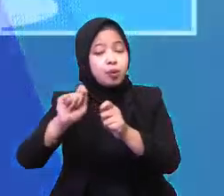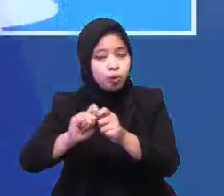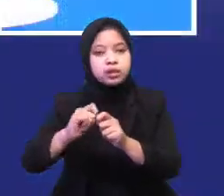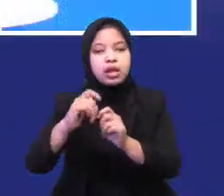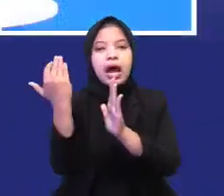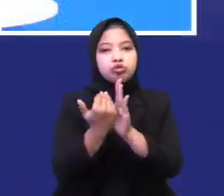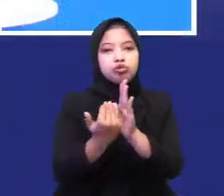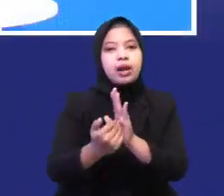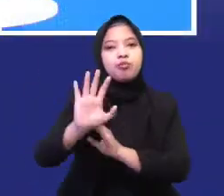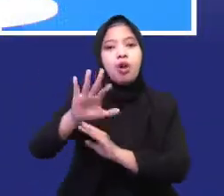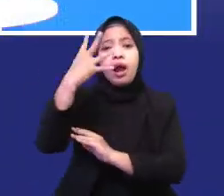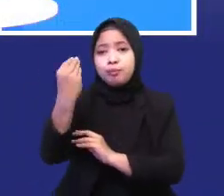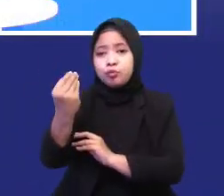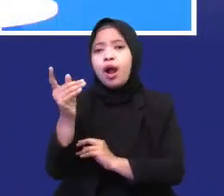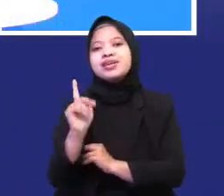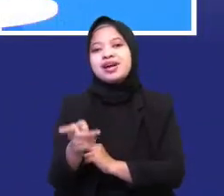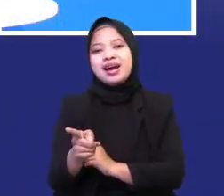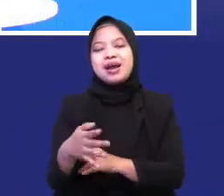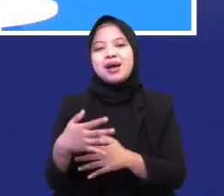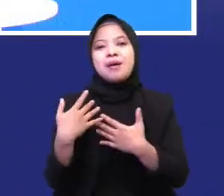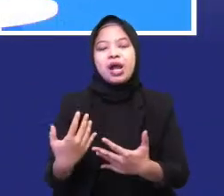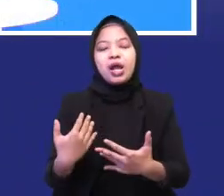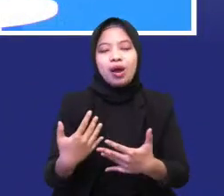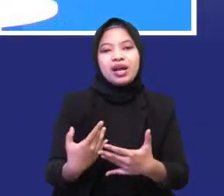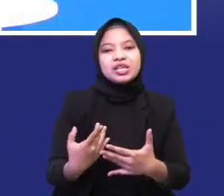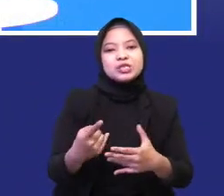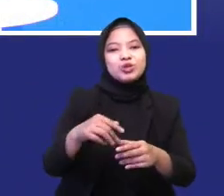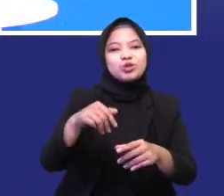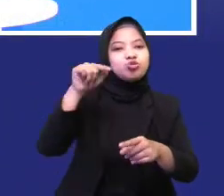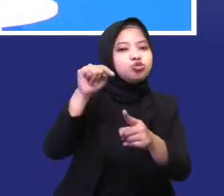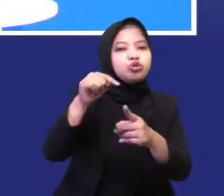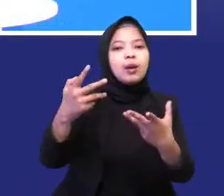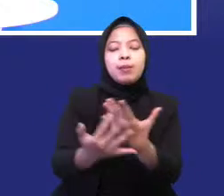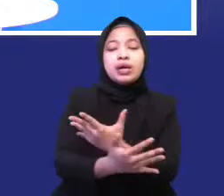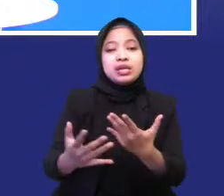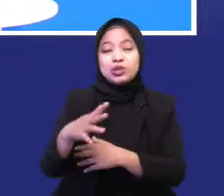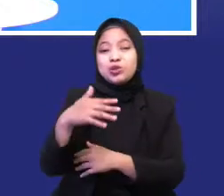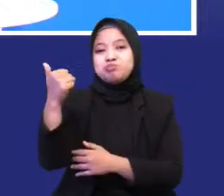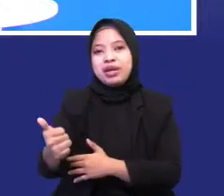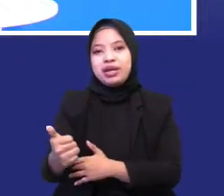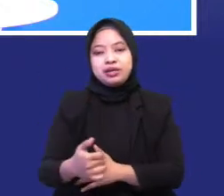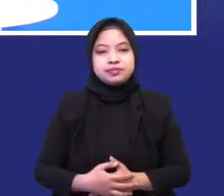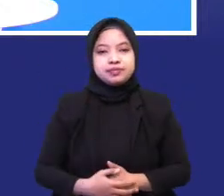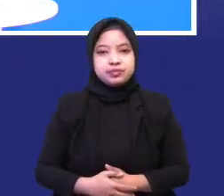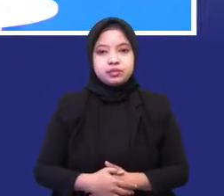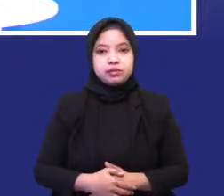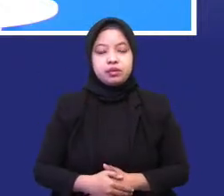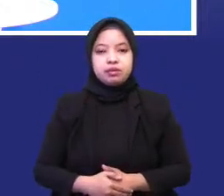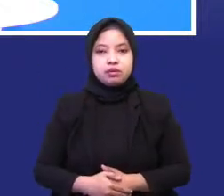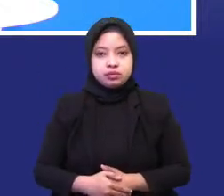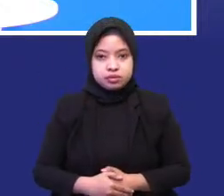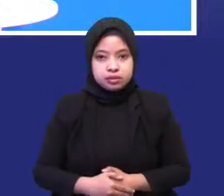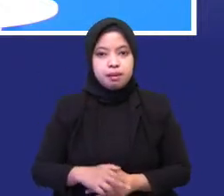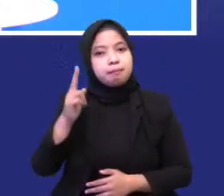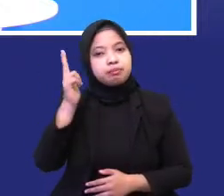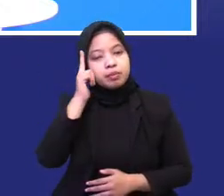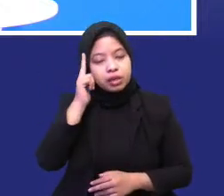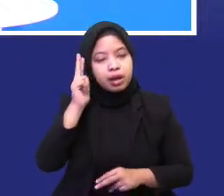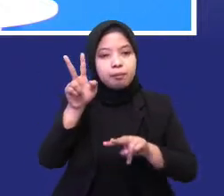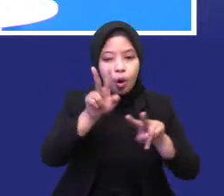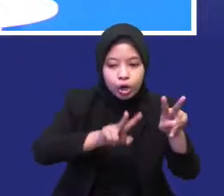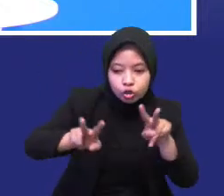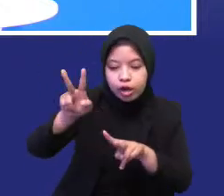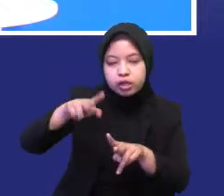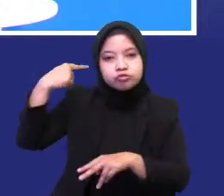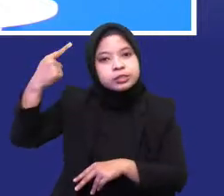field, as well as the compliance of the people. Government also stays to monitor the case